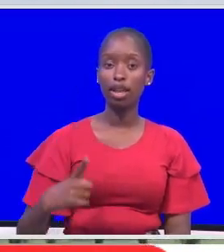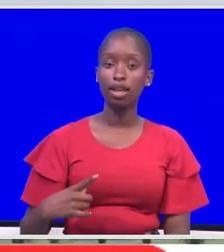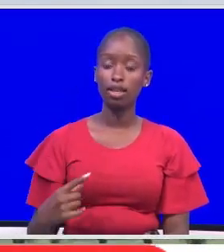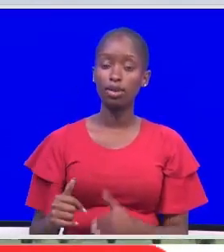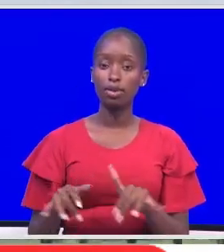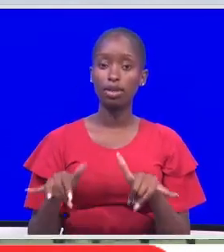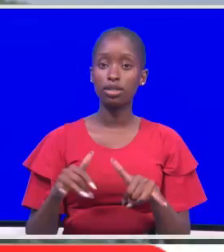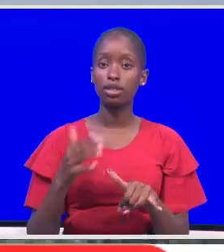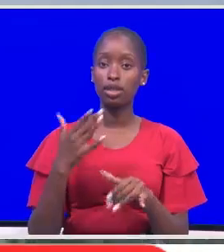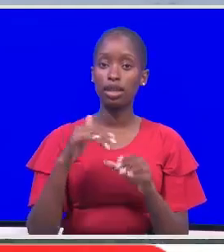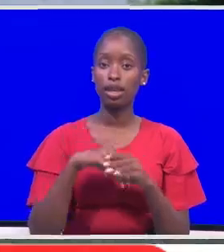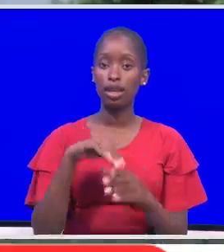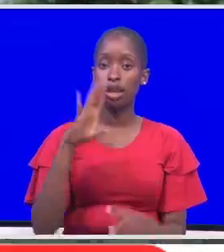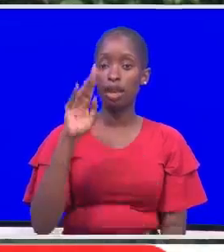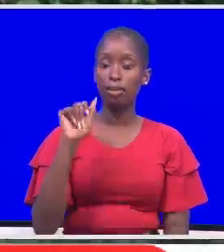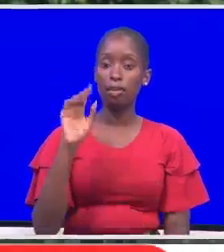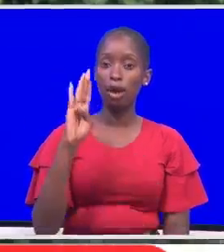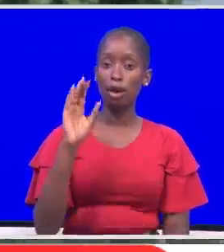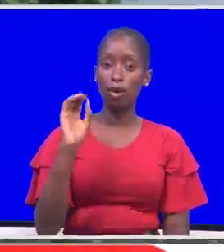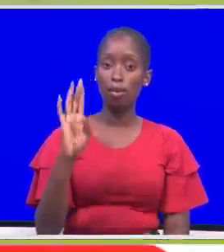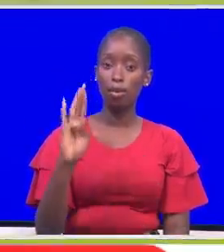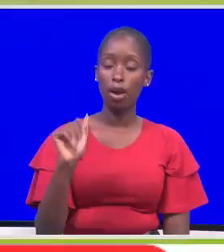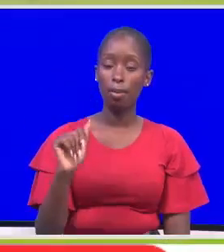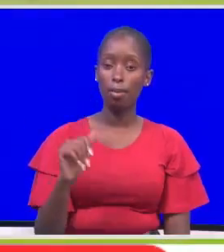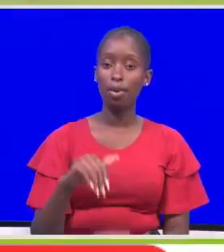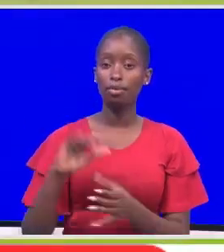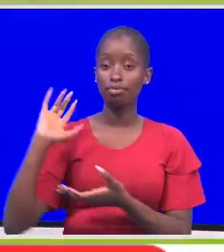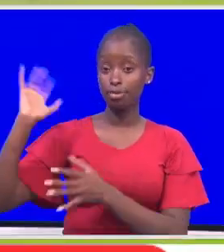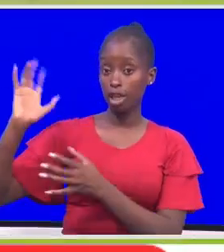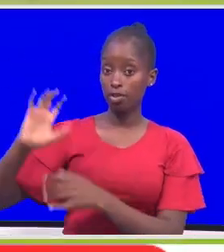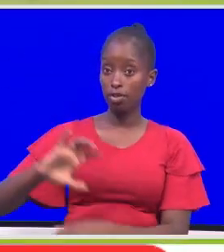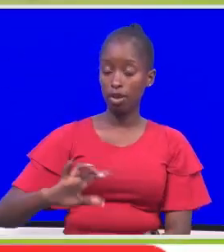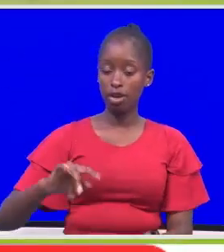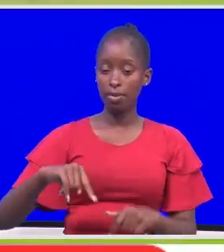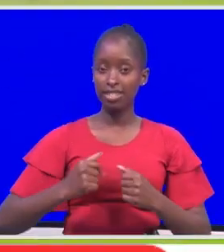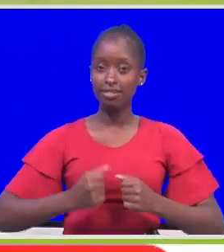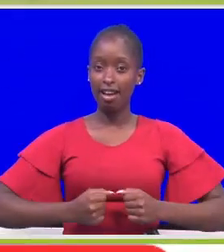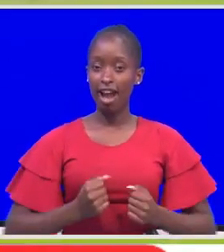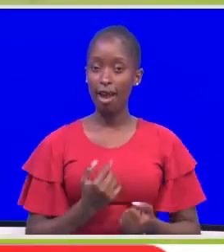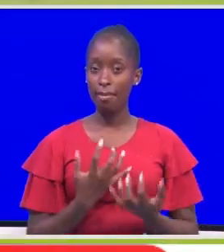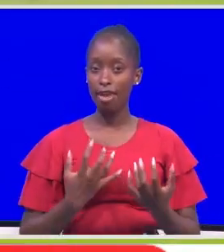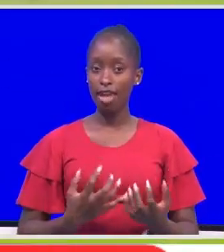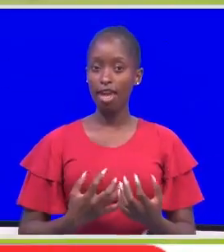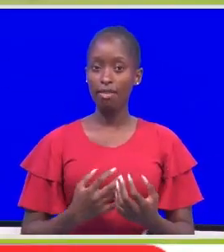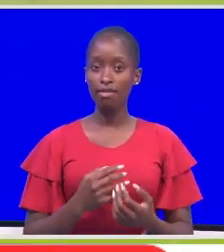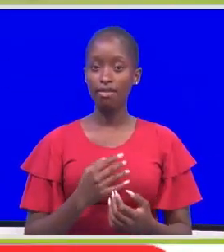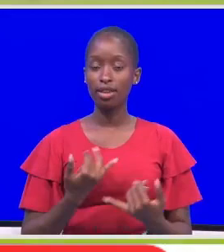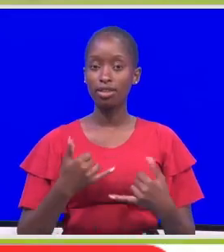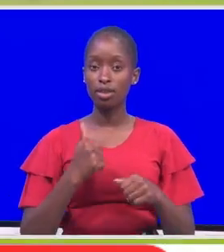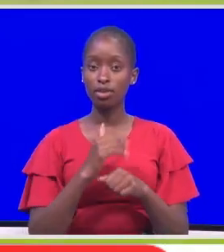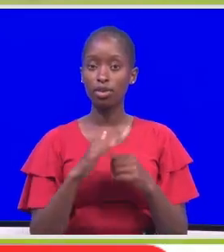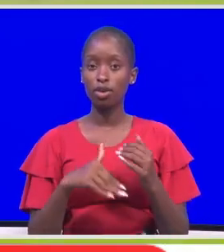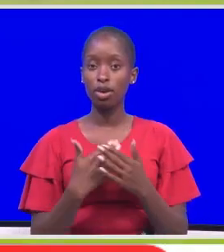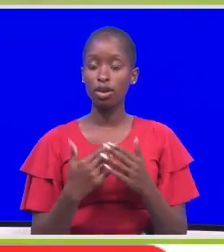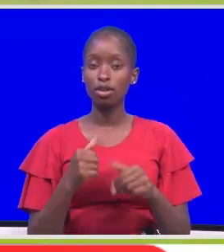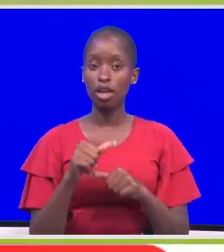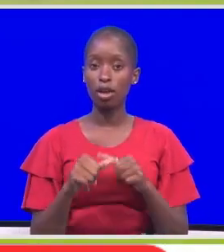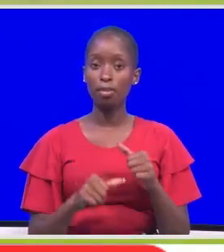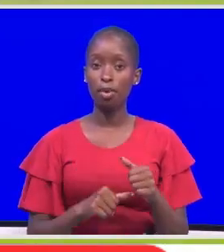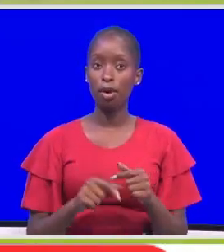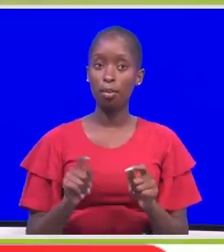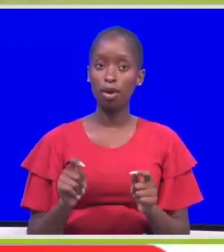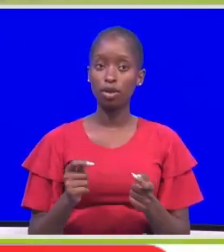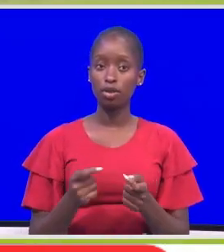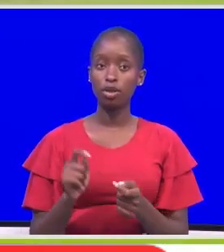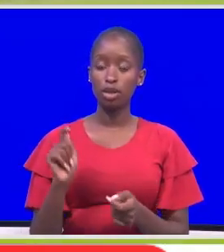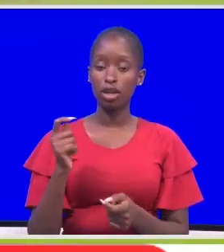the Baobab course in Vipingo Ridge, Kilifi County. I'm excited to be taking part for the Magical Kenya Ladies